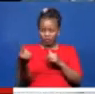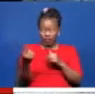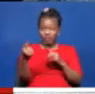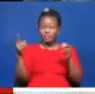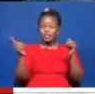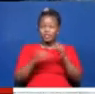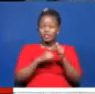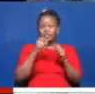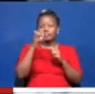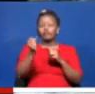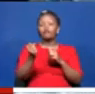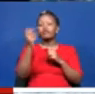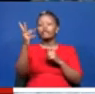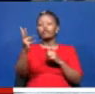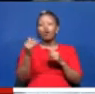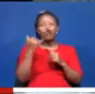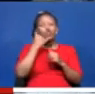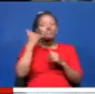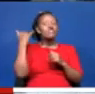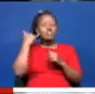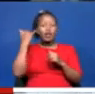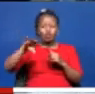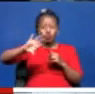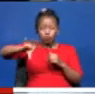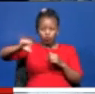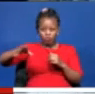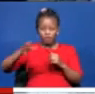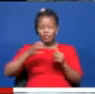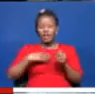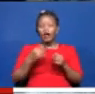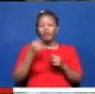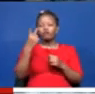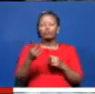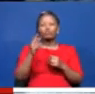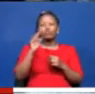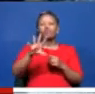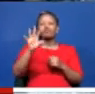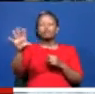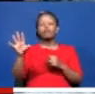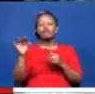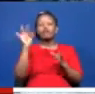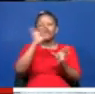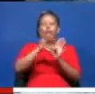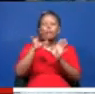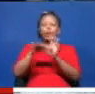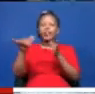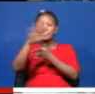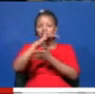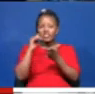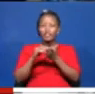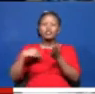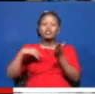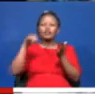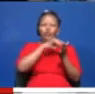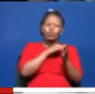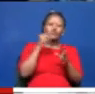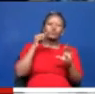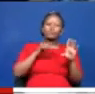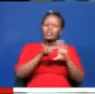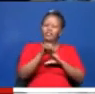95,654. Nakuru County has 2,055 polling stations, and we shall be traversing across